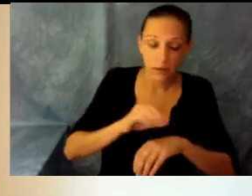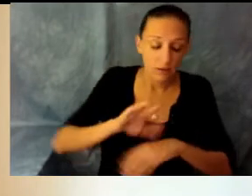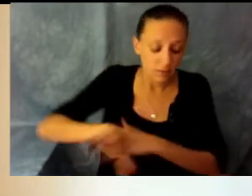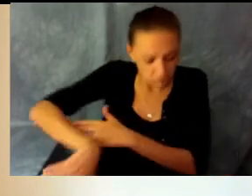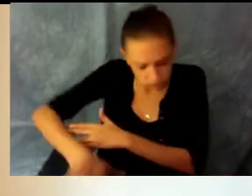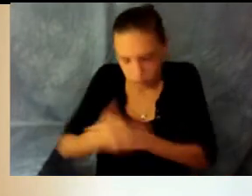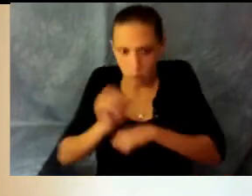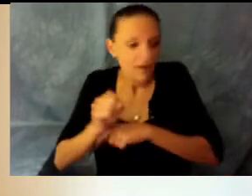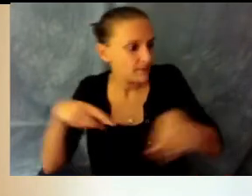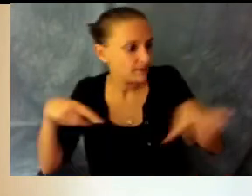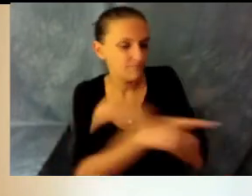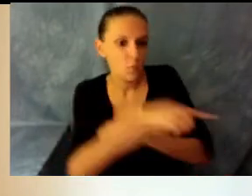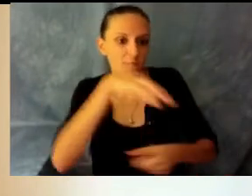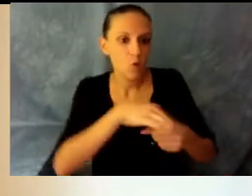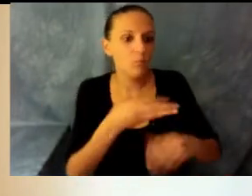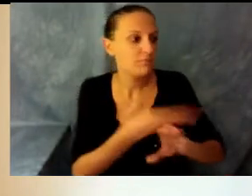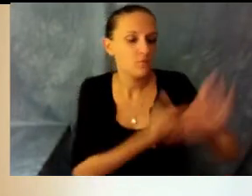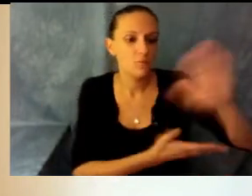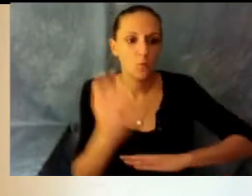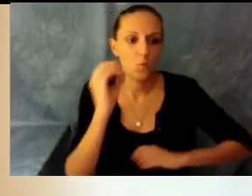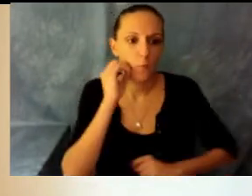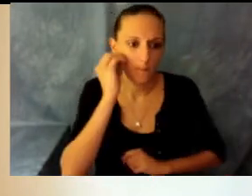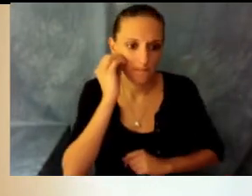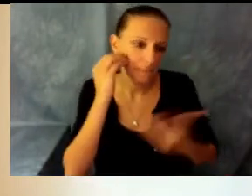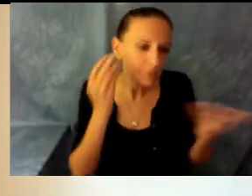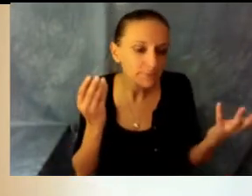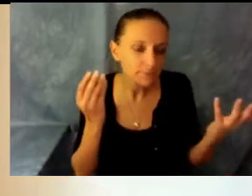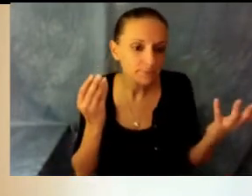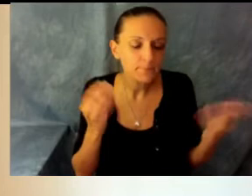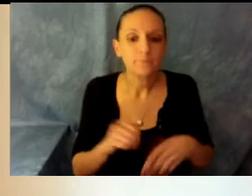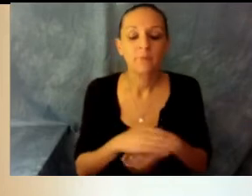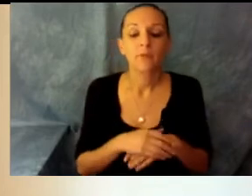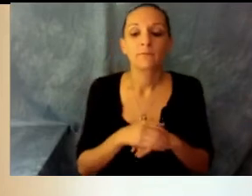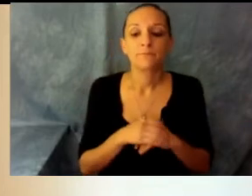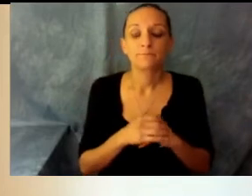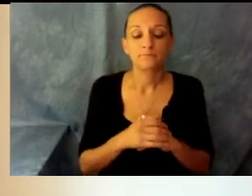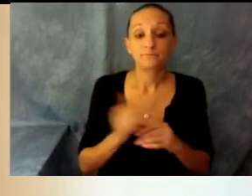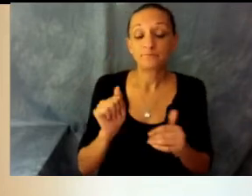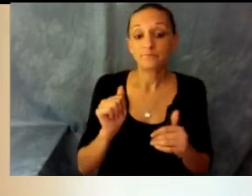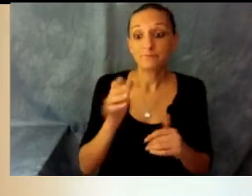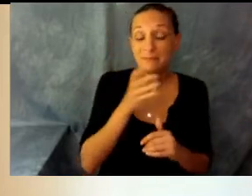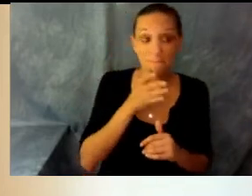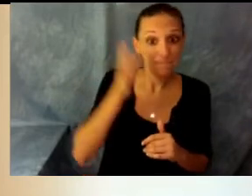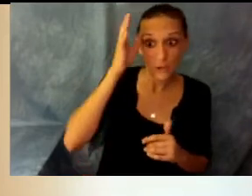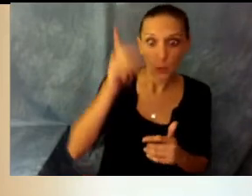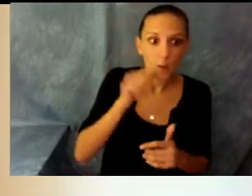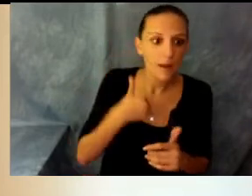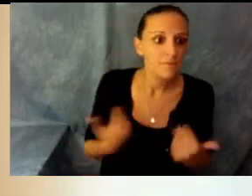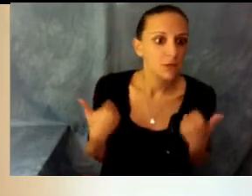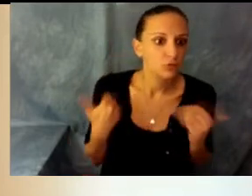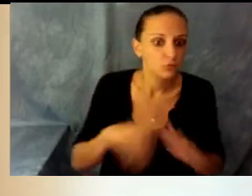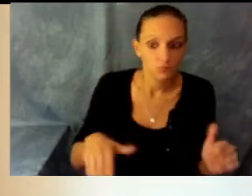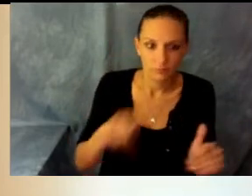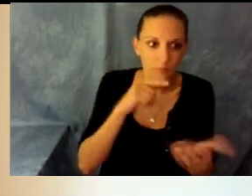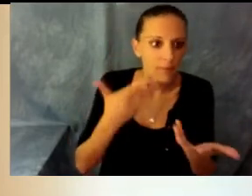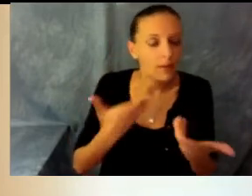can go vote before they go home. A young, or I should say a parent that has young children who may not want to go